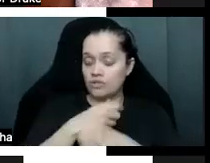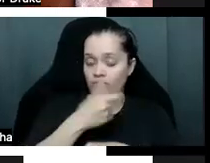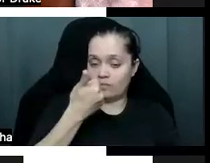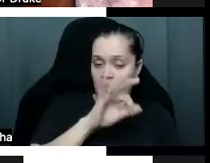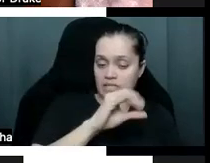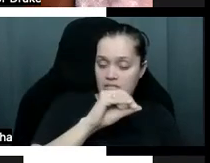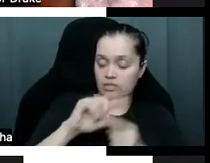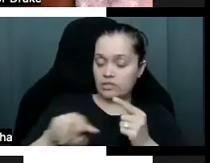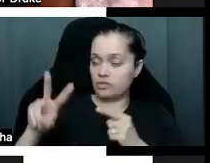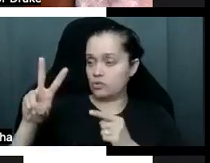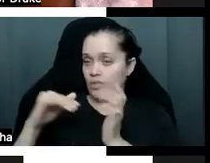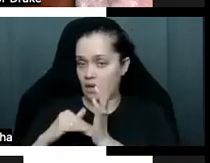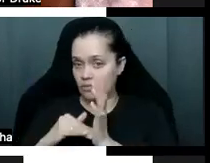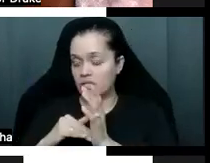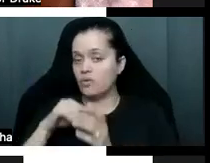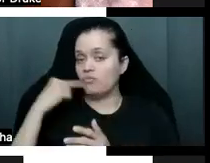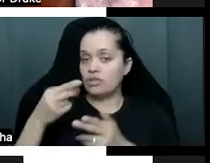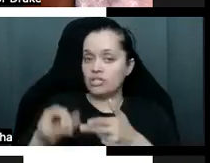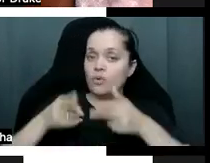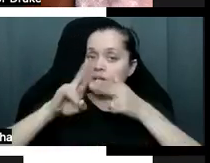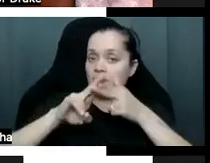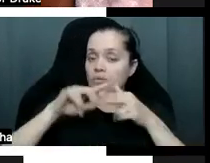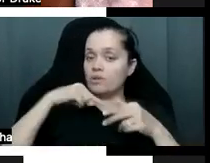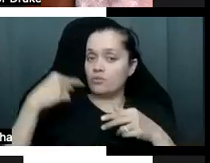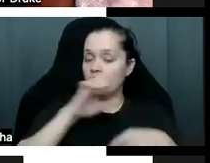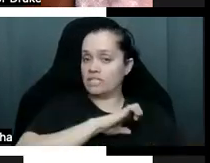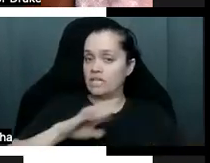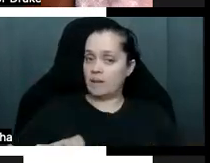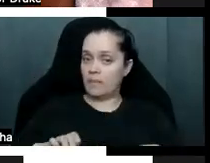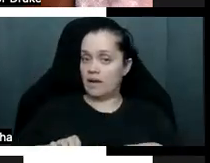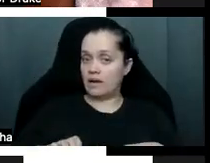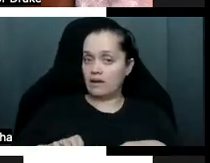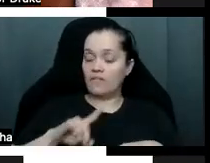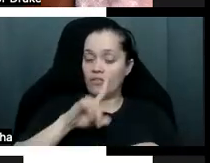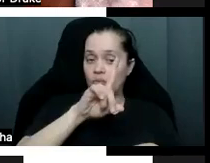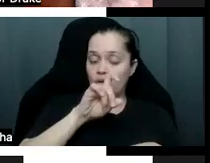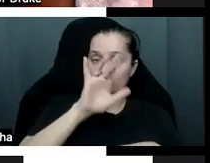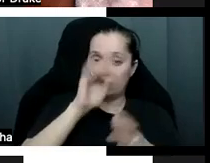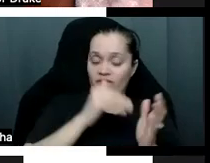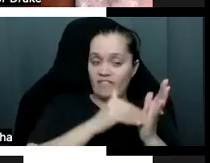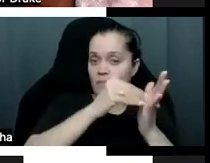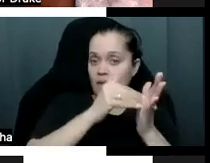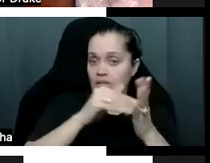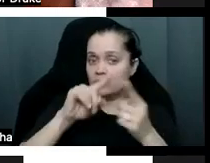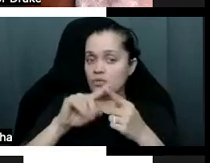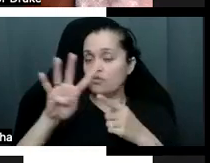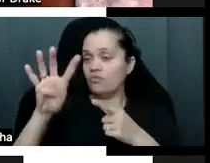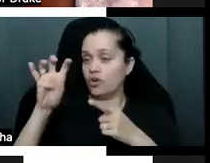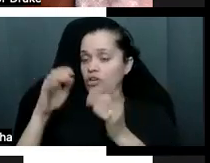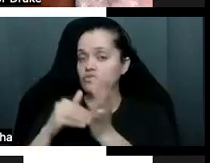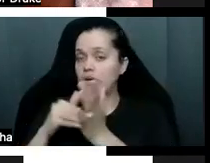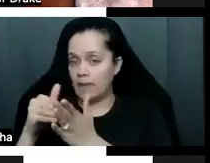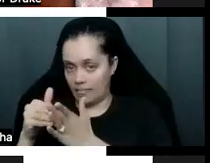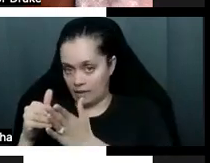to 2000, Russia would increase, the Russian Empire would increase from 125 million to 400